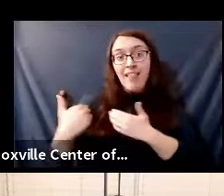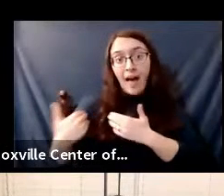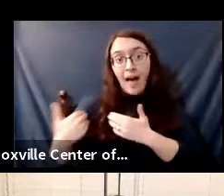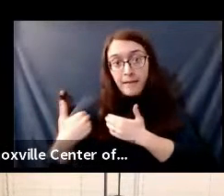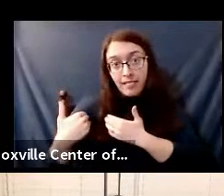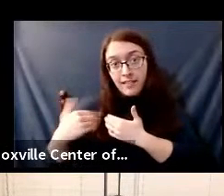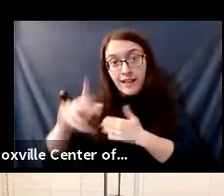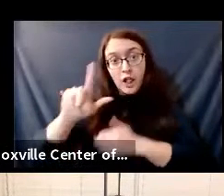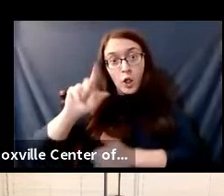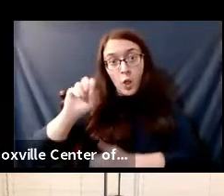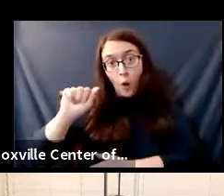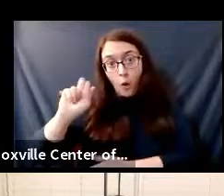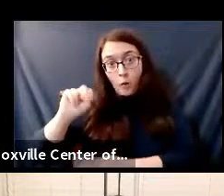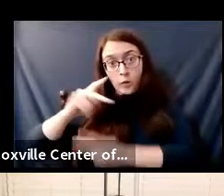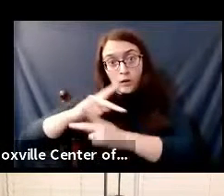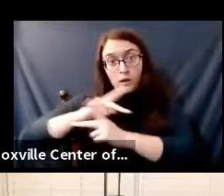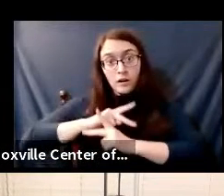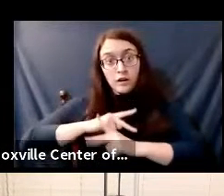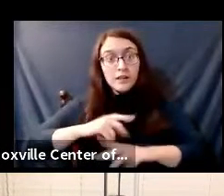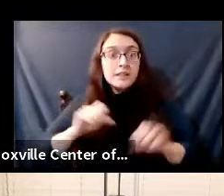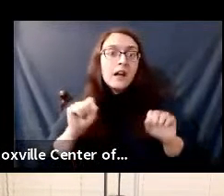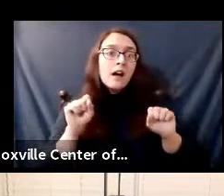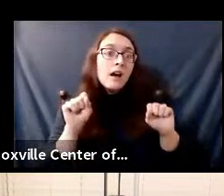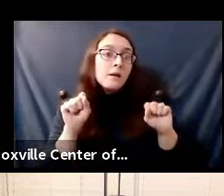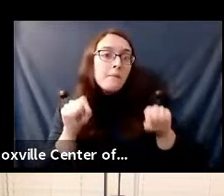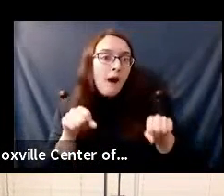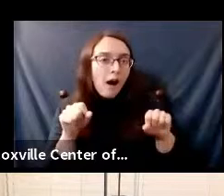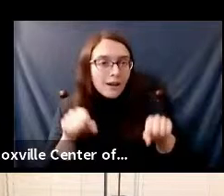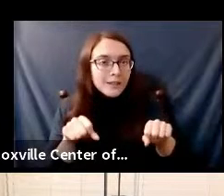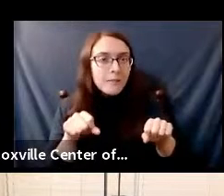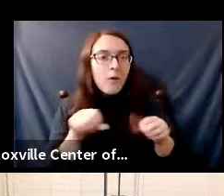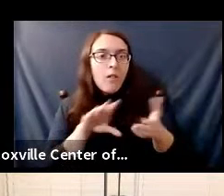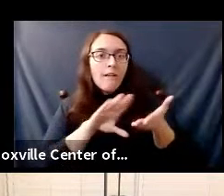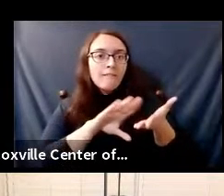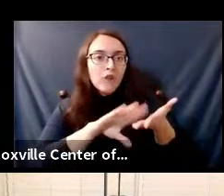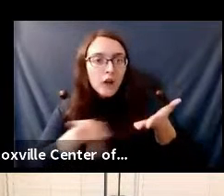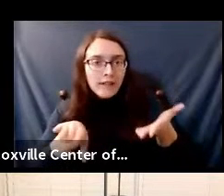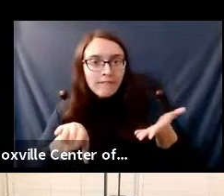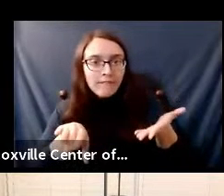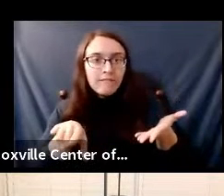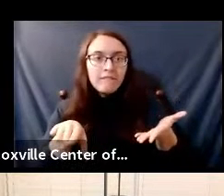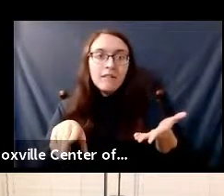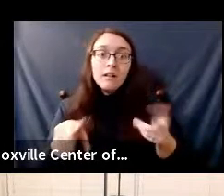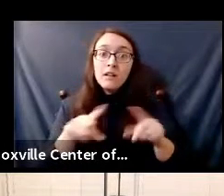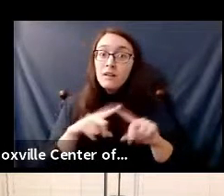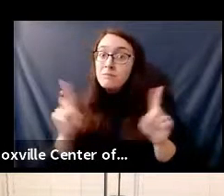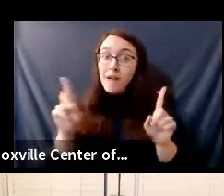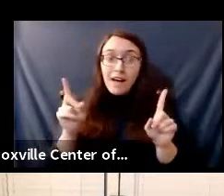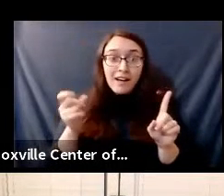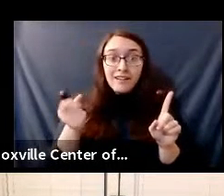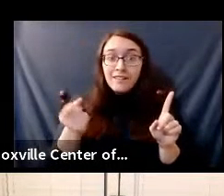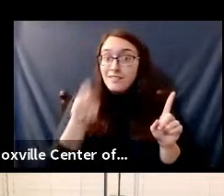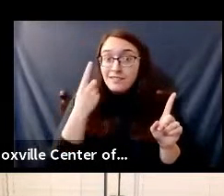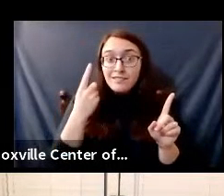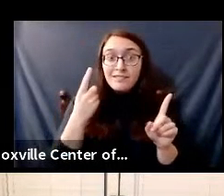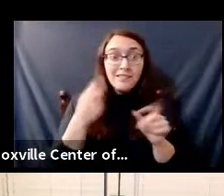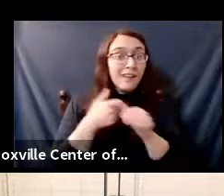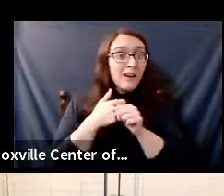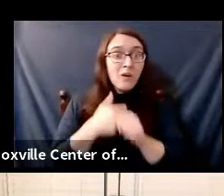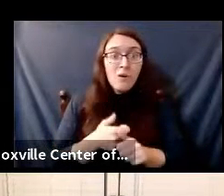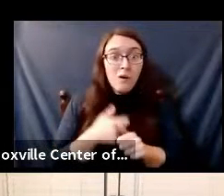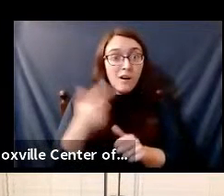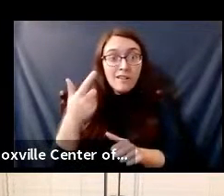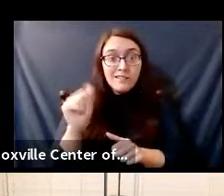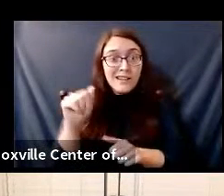There is a possibility, and that's what we're all hoping for, is that those loans are forgiven. But according to GAAP, generally accepted